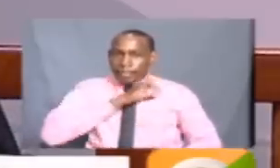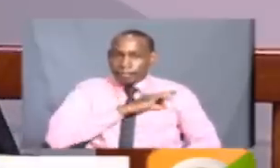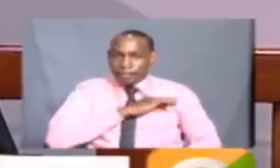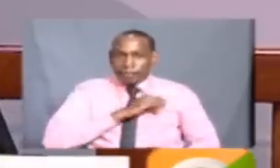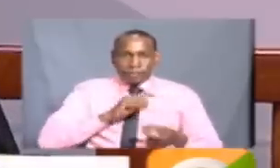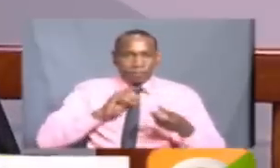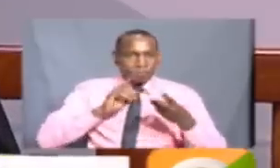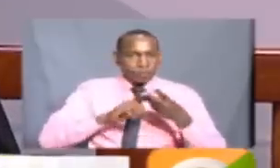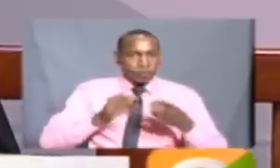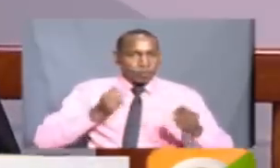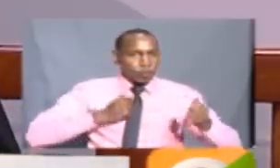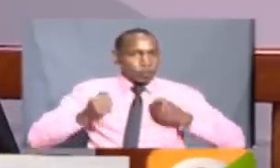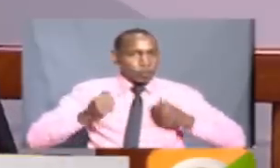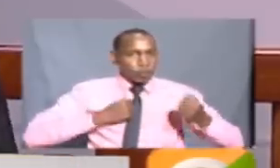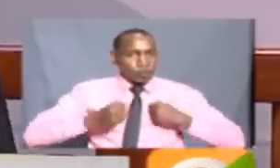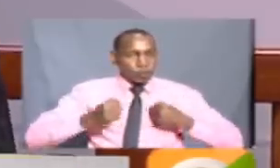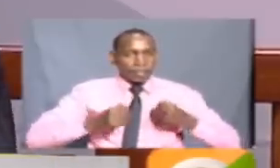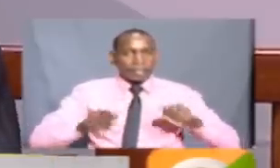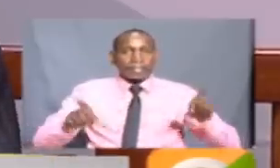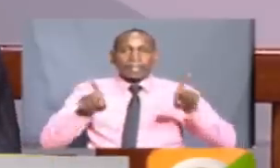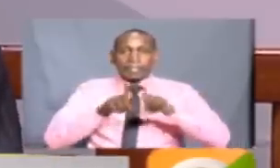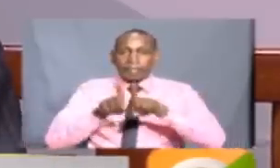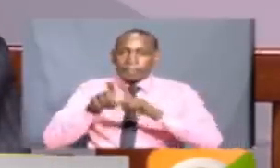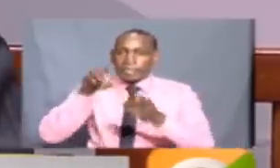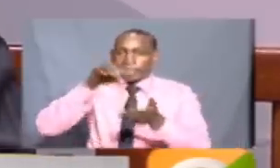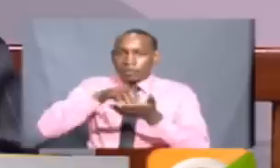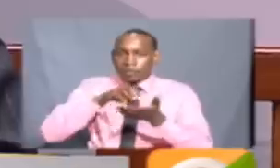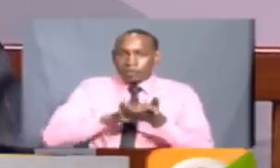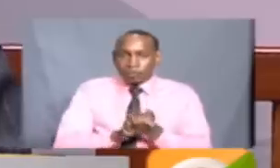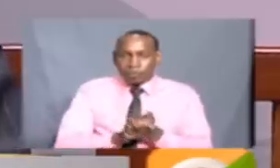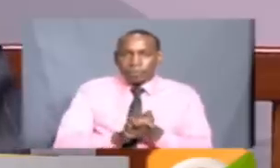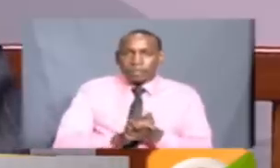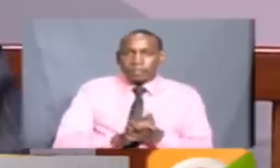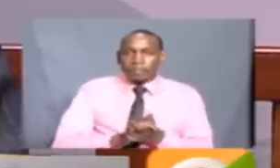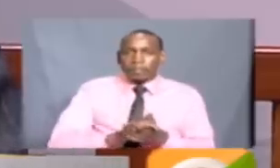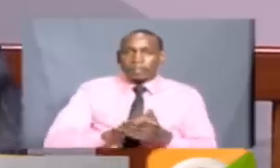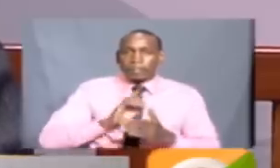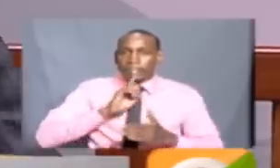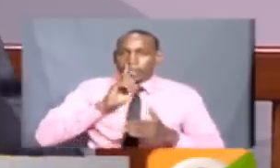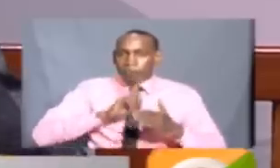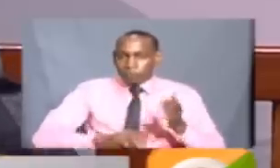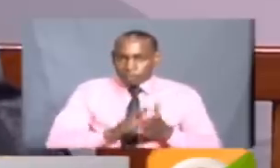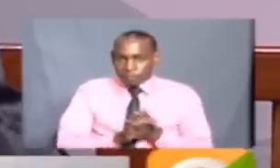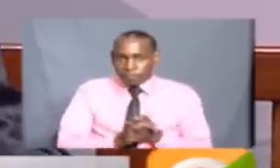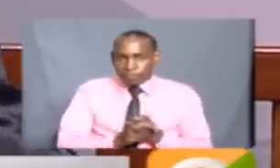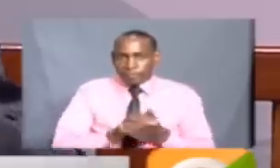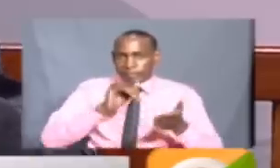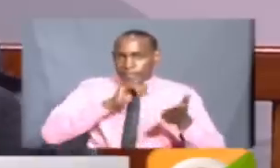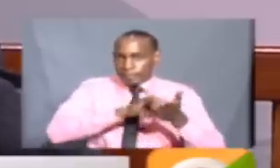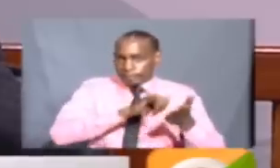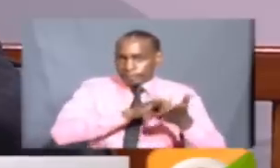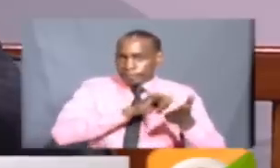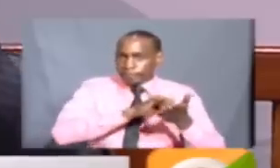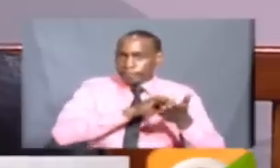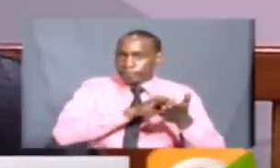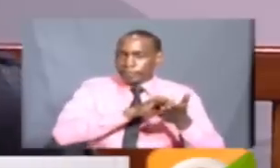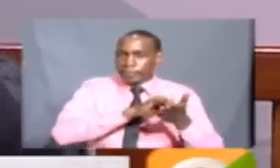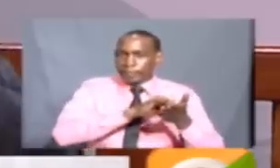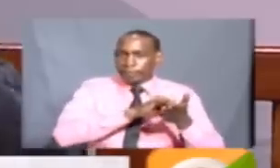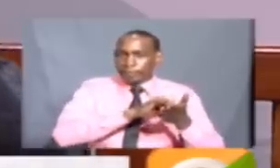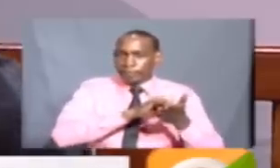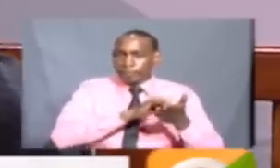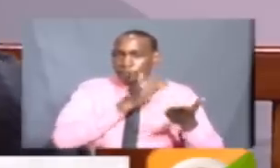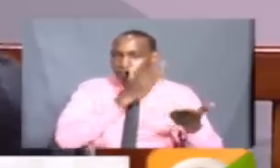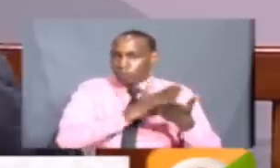to Rwanda with Paul Kagame, the same thing. What one wants to say, therefore, is that the